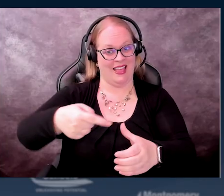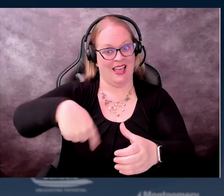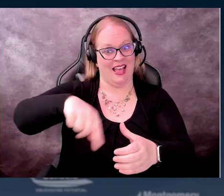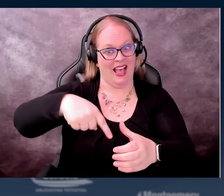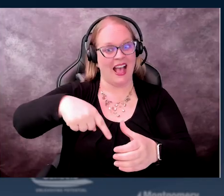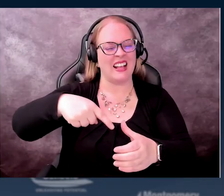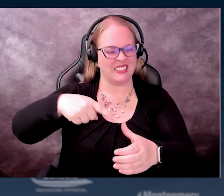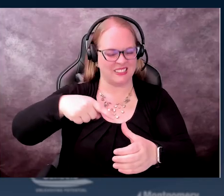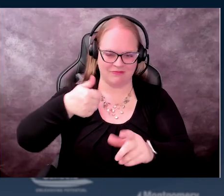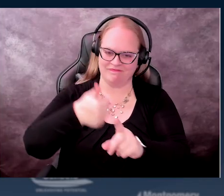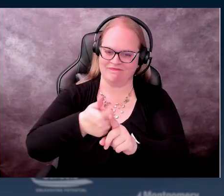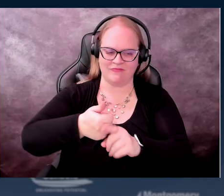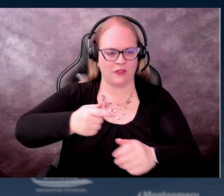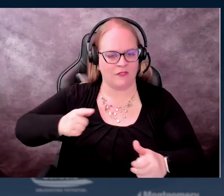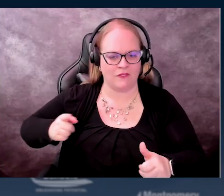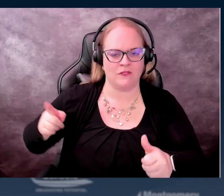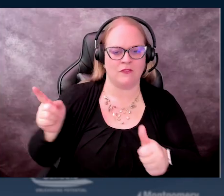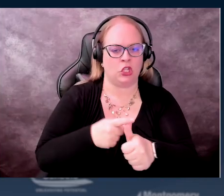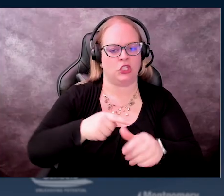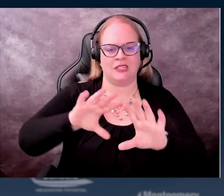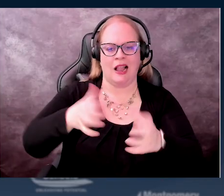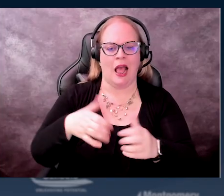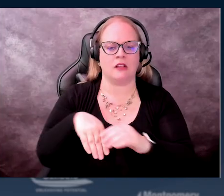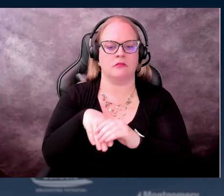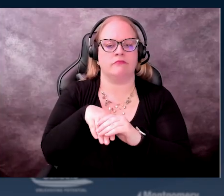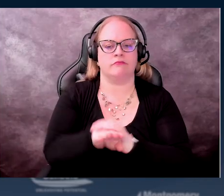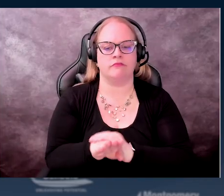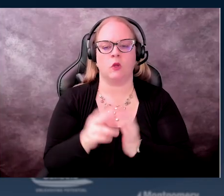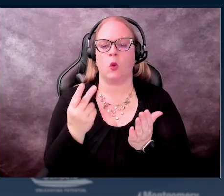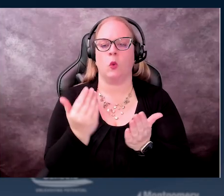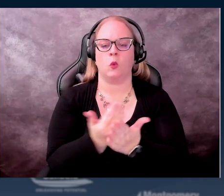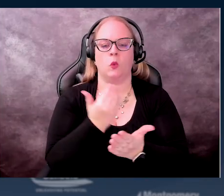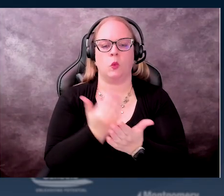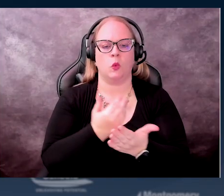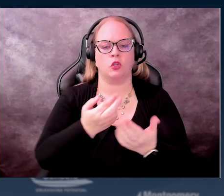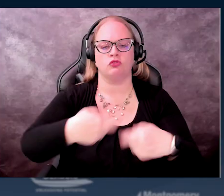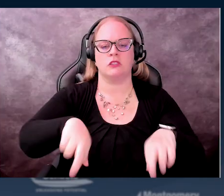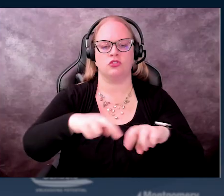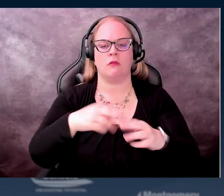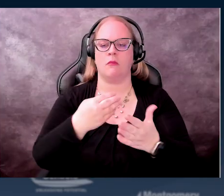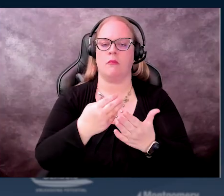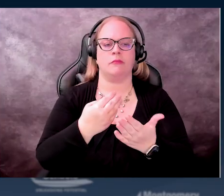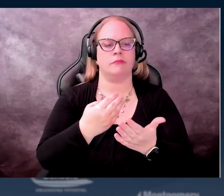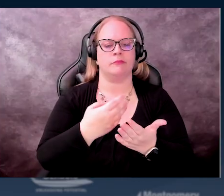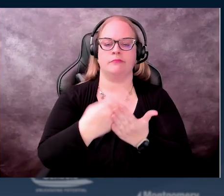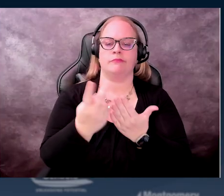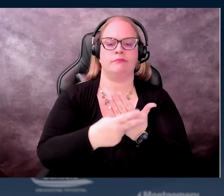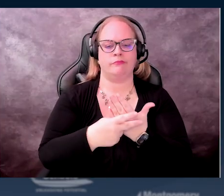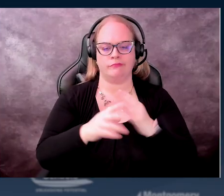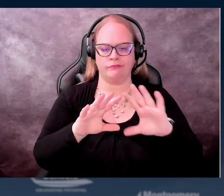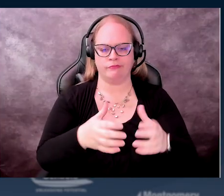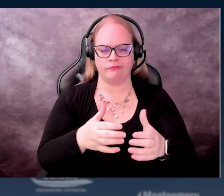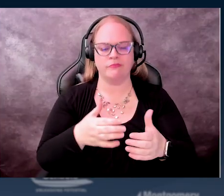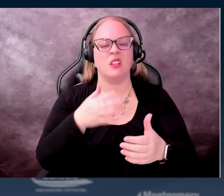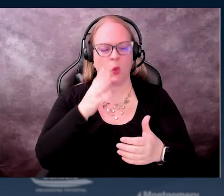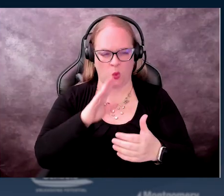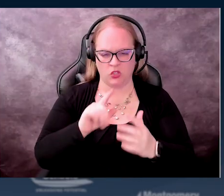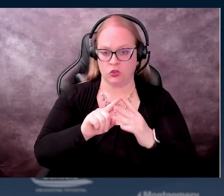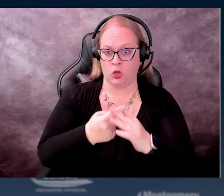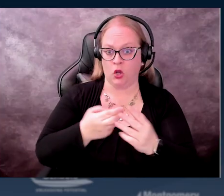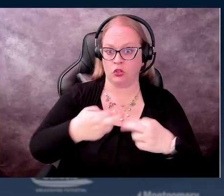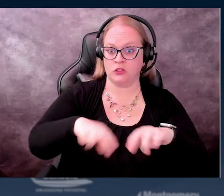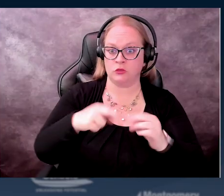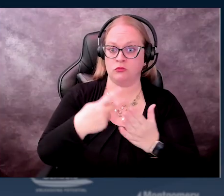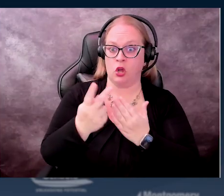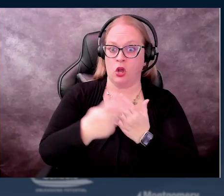new regional model plan in 2027. So why? Because